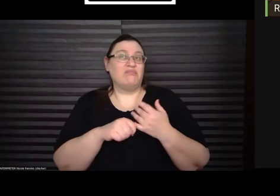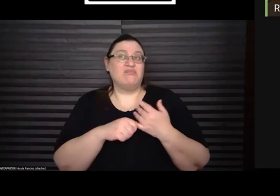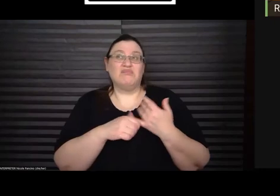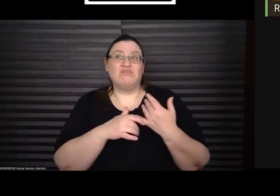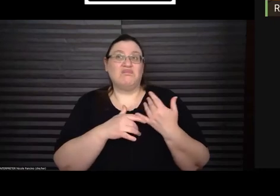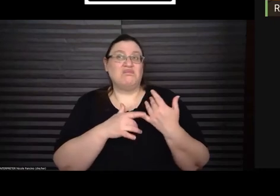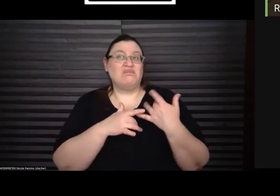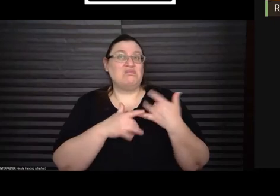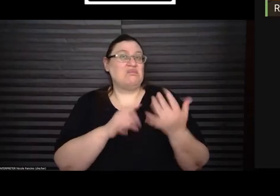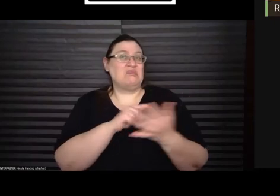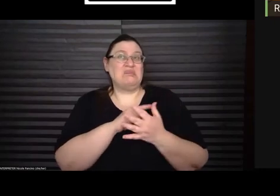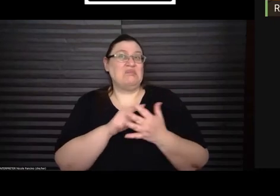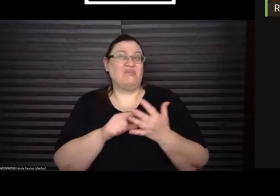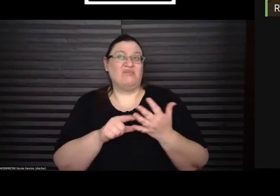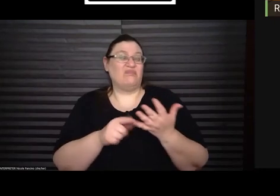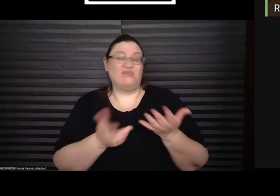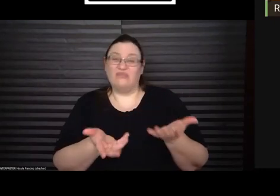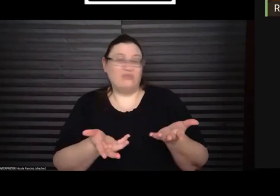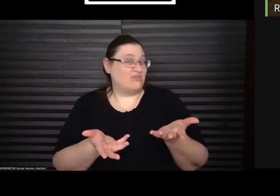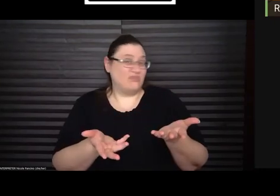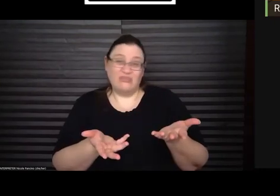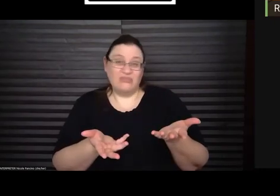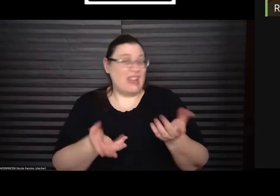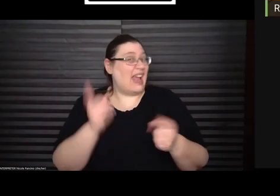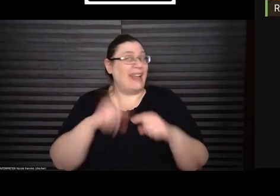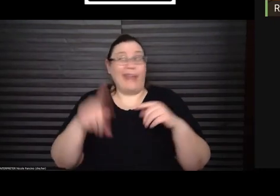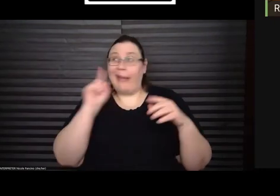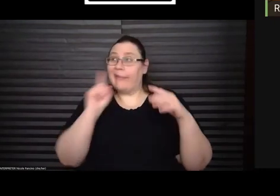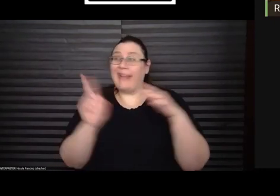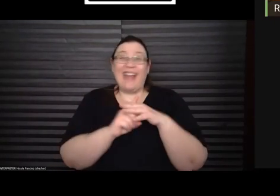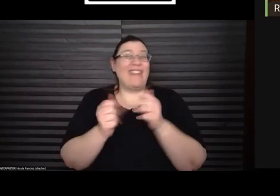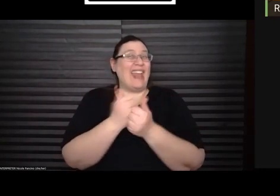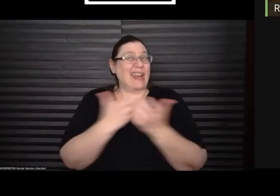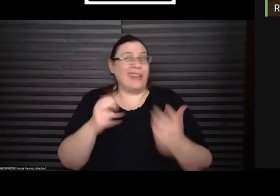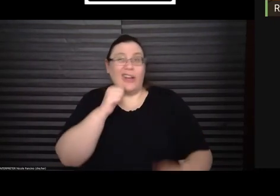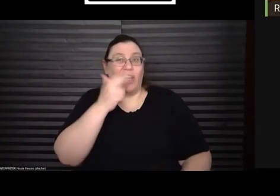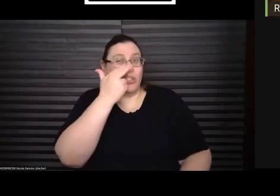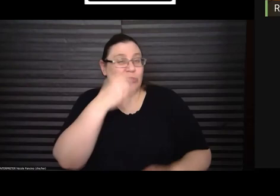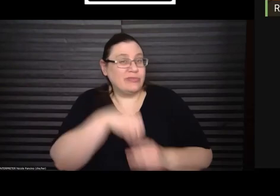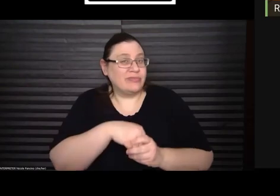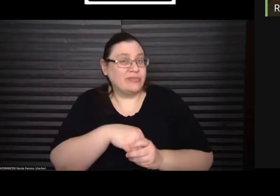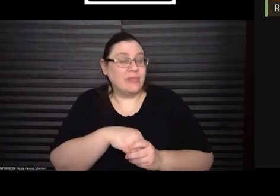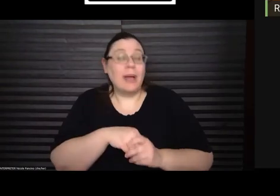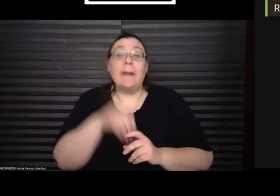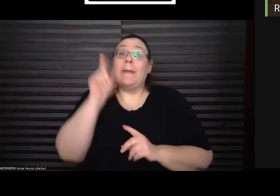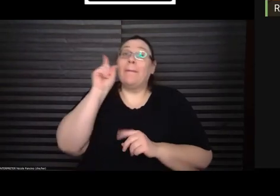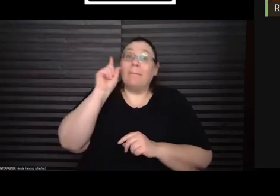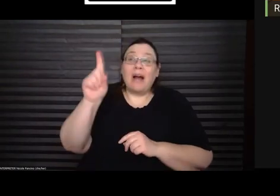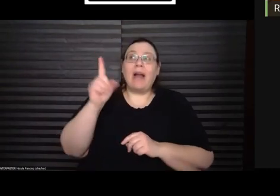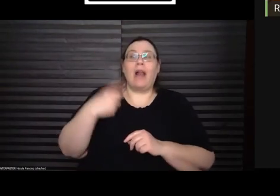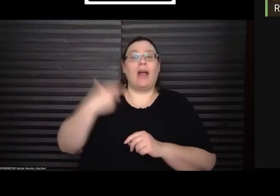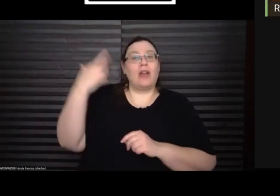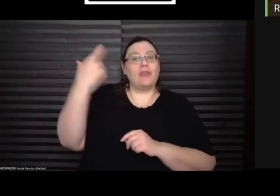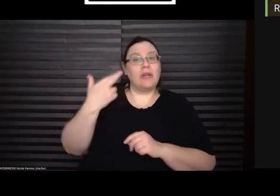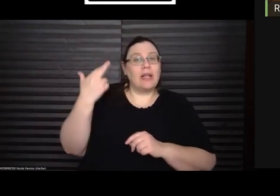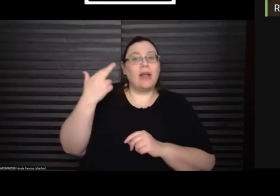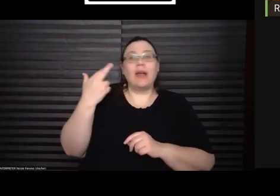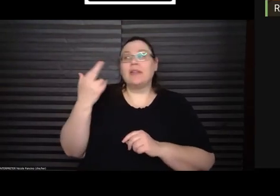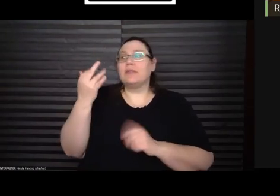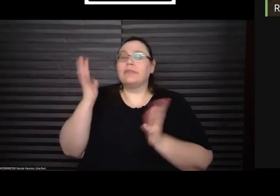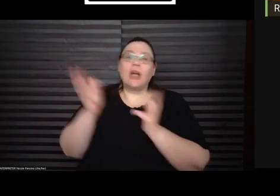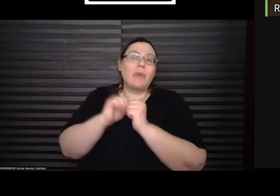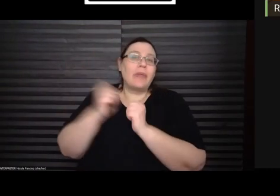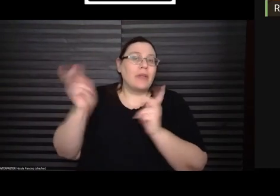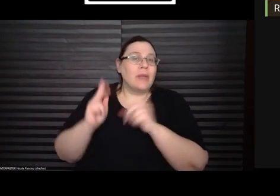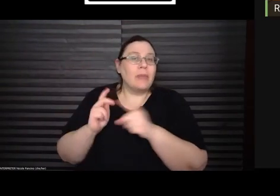I usually end on no, like I can't think of anything, but I then realize like when I